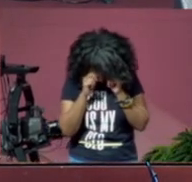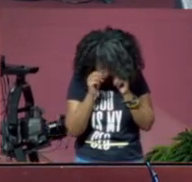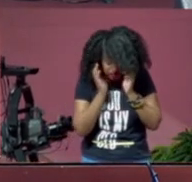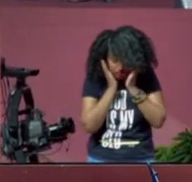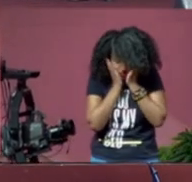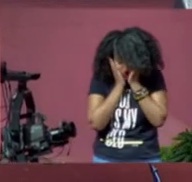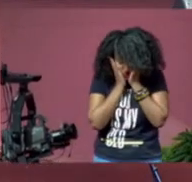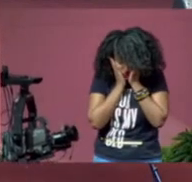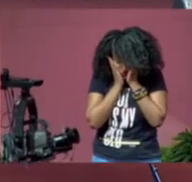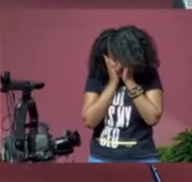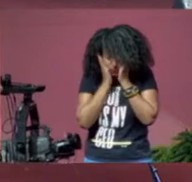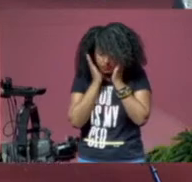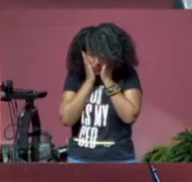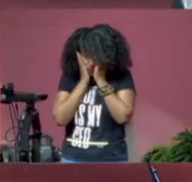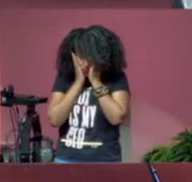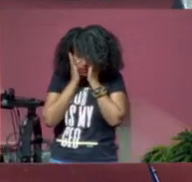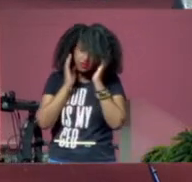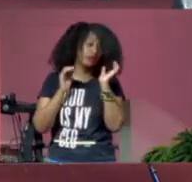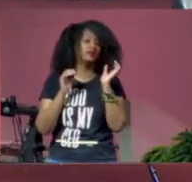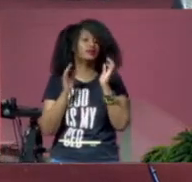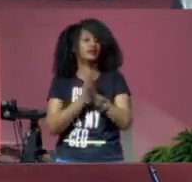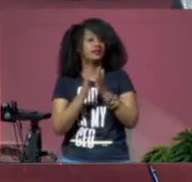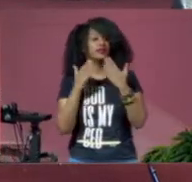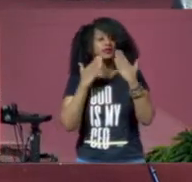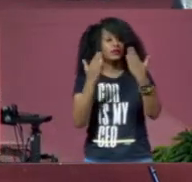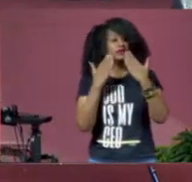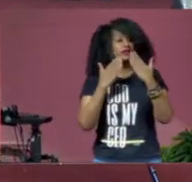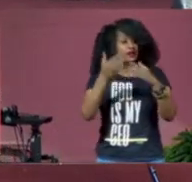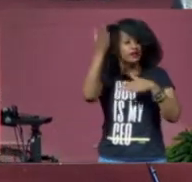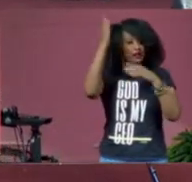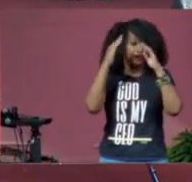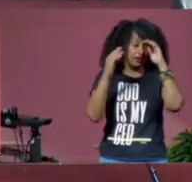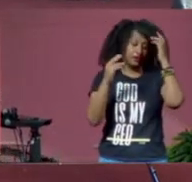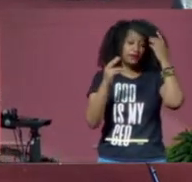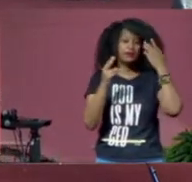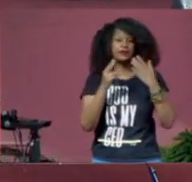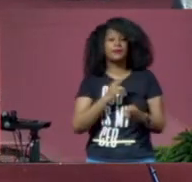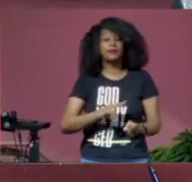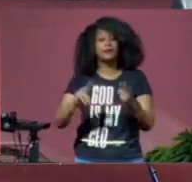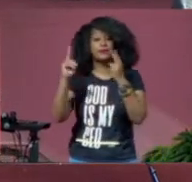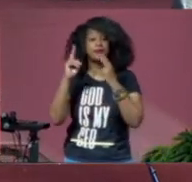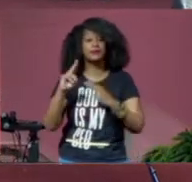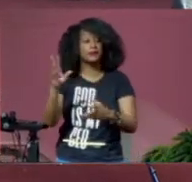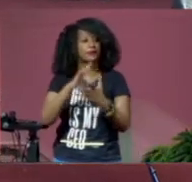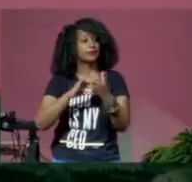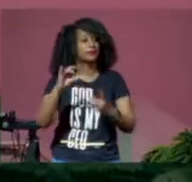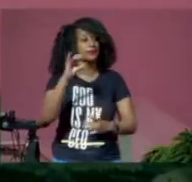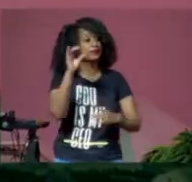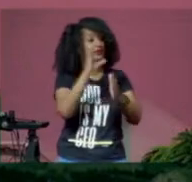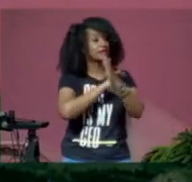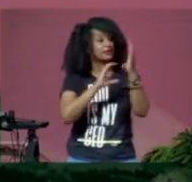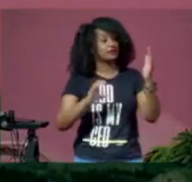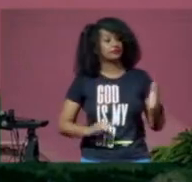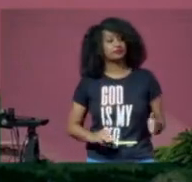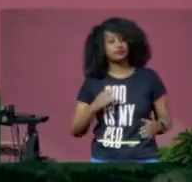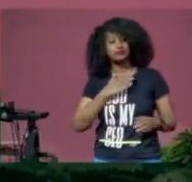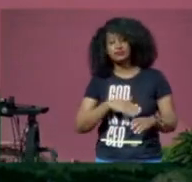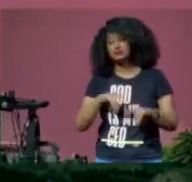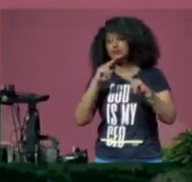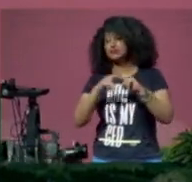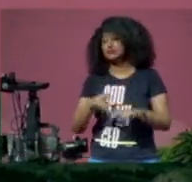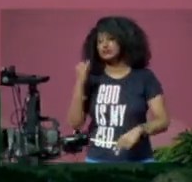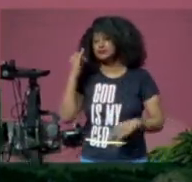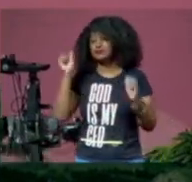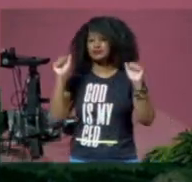yes. We give God thanks and praise. We honor the Spirit of Christ. Be seated if you can. But it's in him that we live